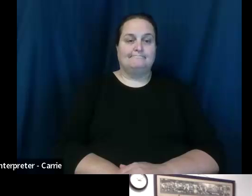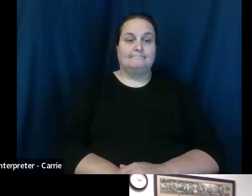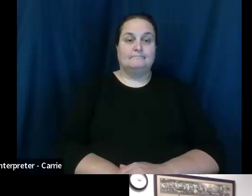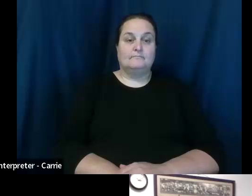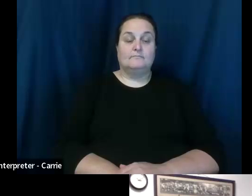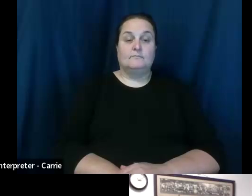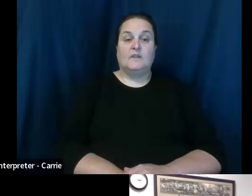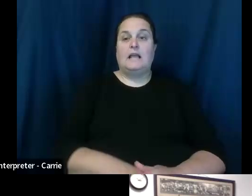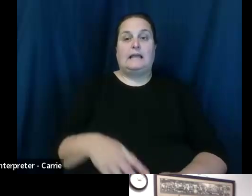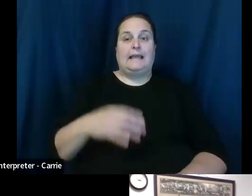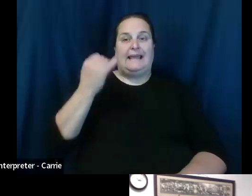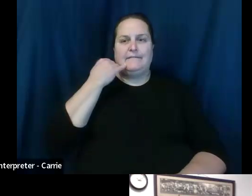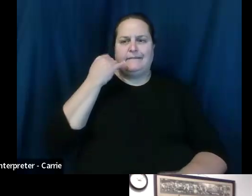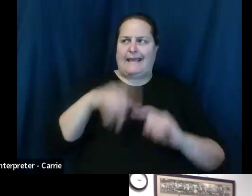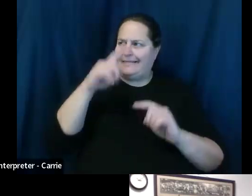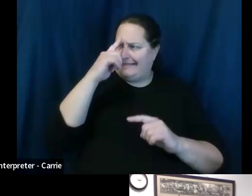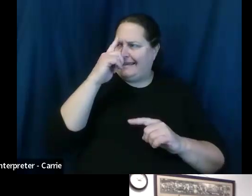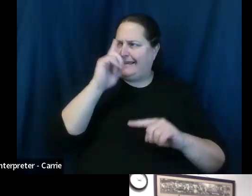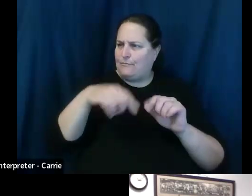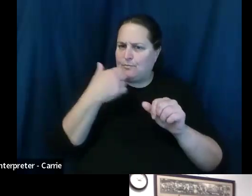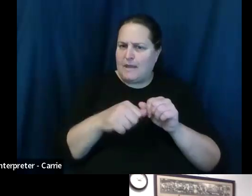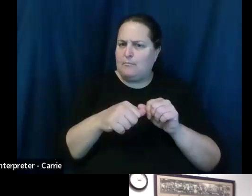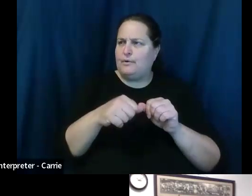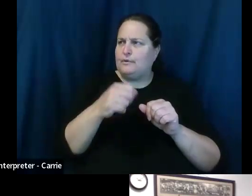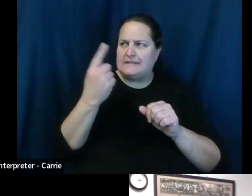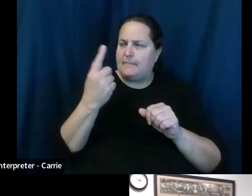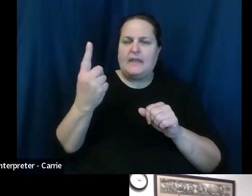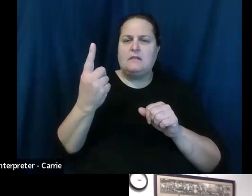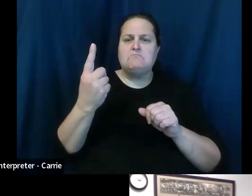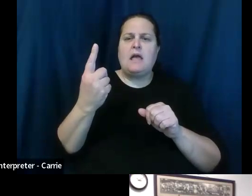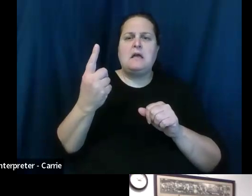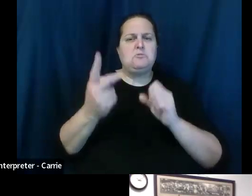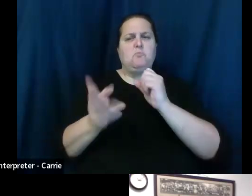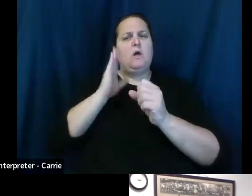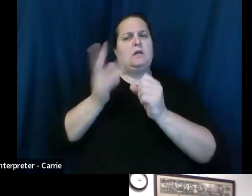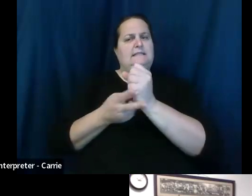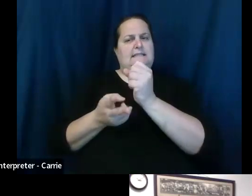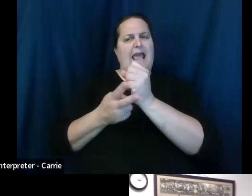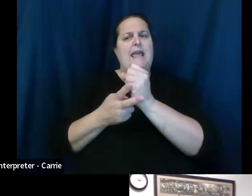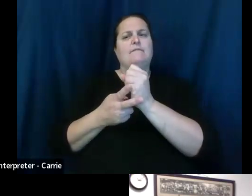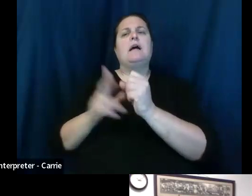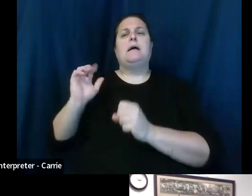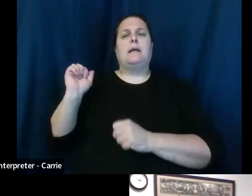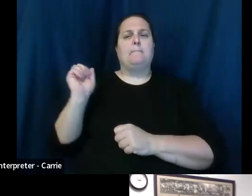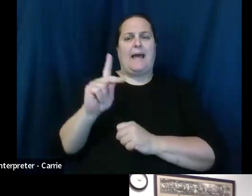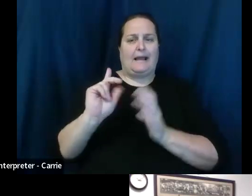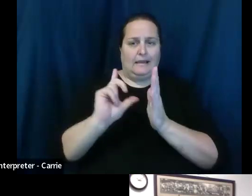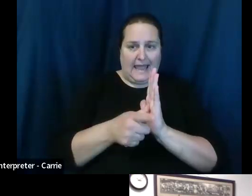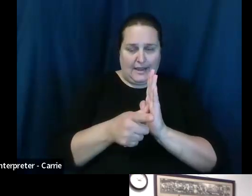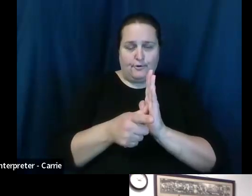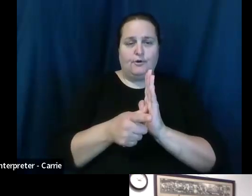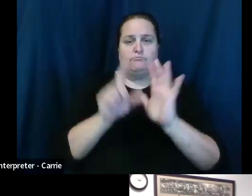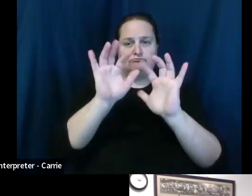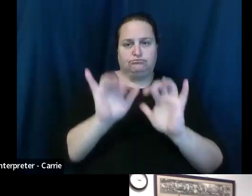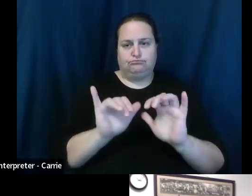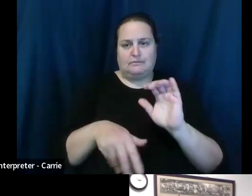You can always come back and add contact information as well. If you don't know somebody's email address or regular address right off the head, or